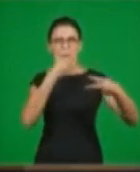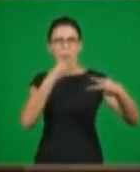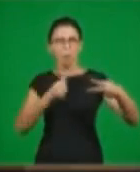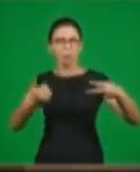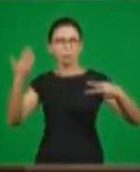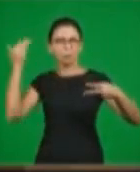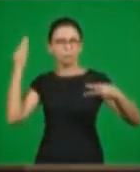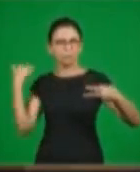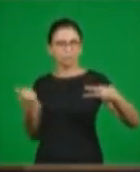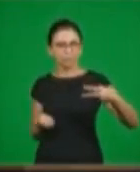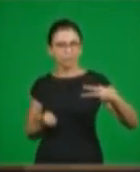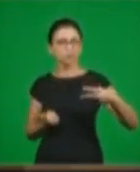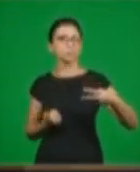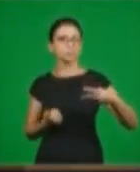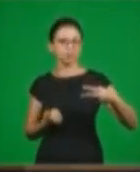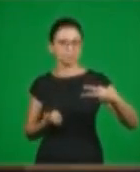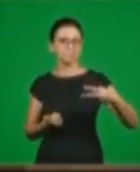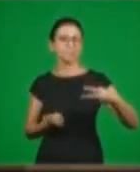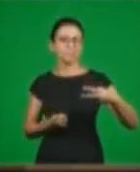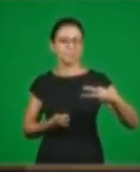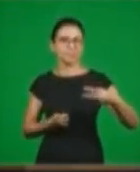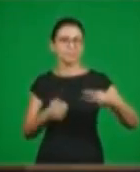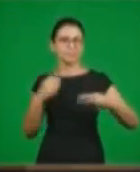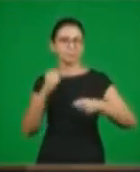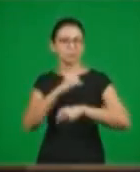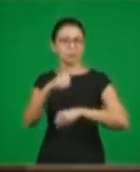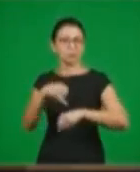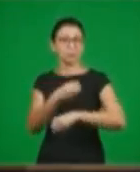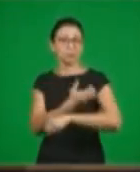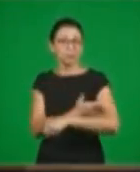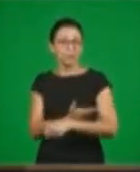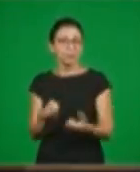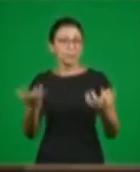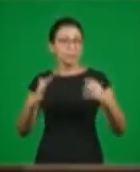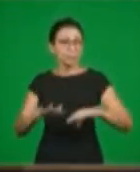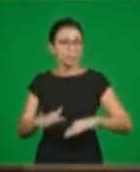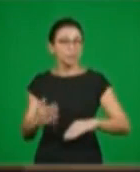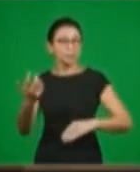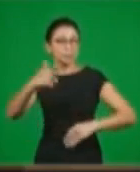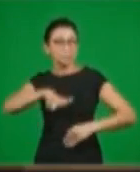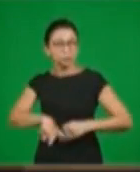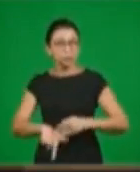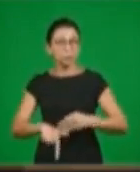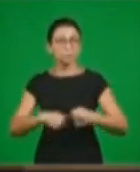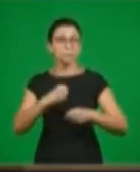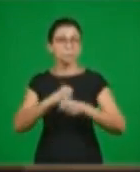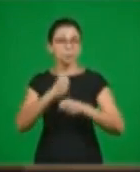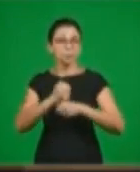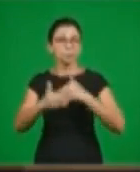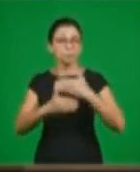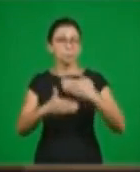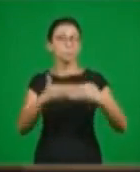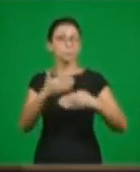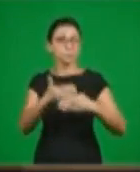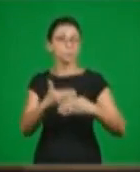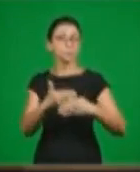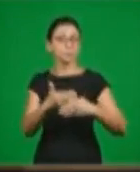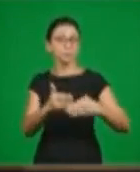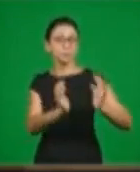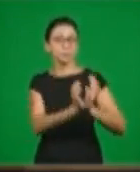This work is yours. It's from the Holy Spirit. And it was given to the glory and honor to the